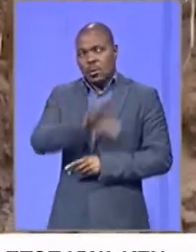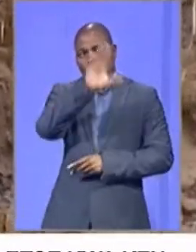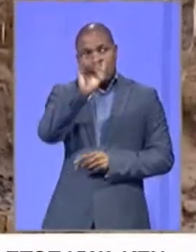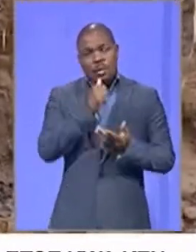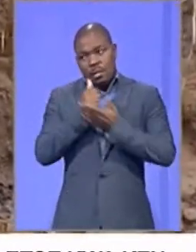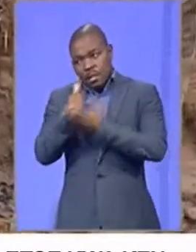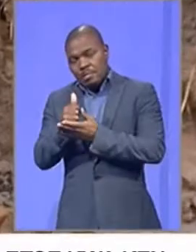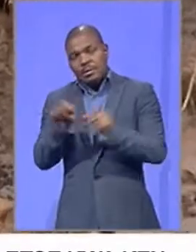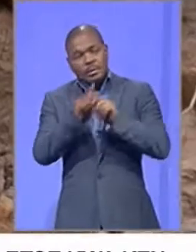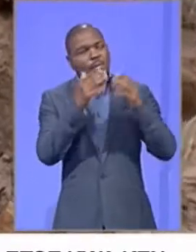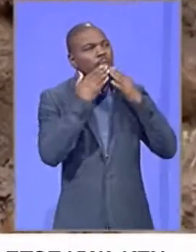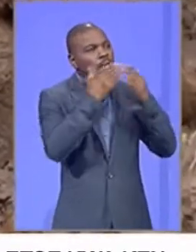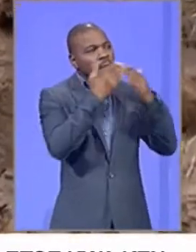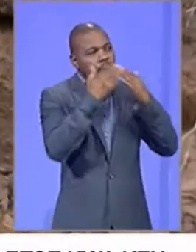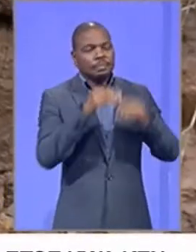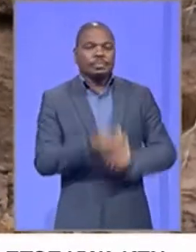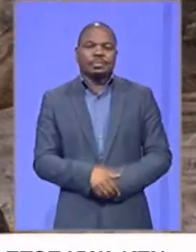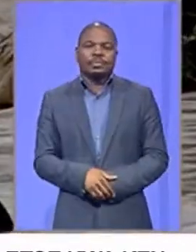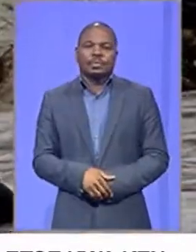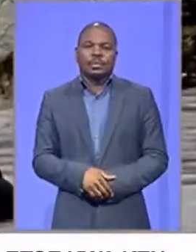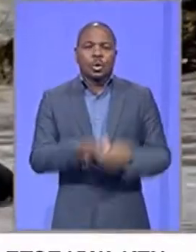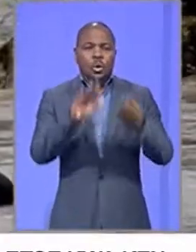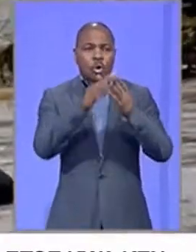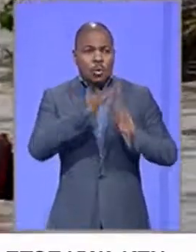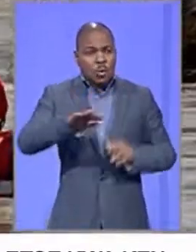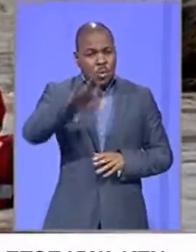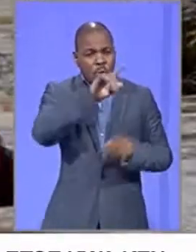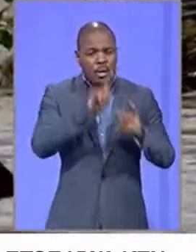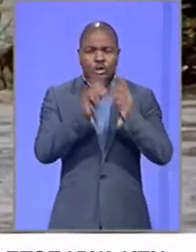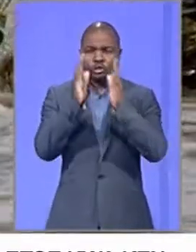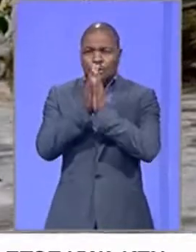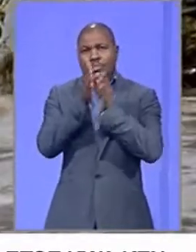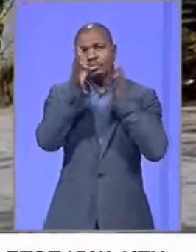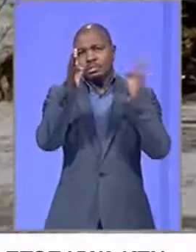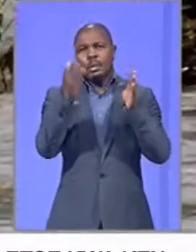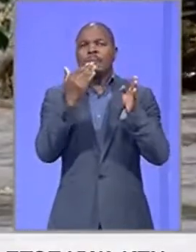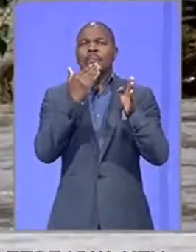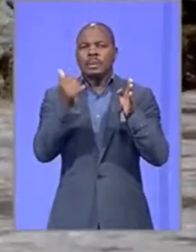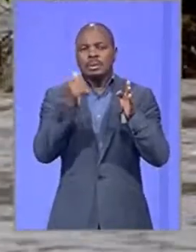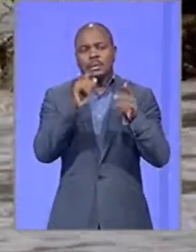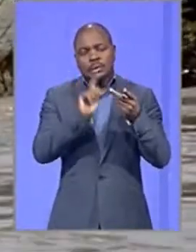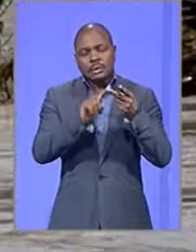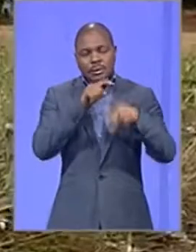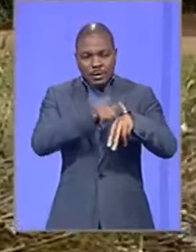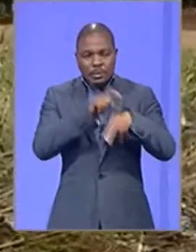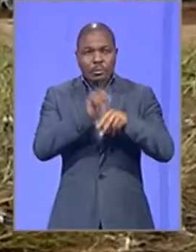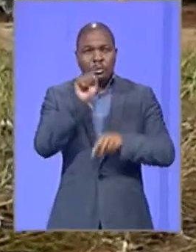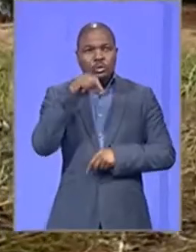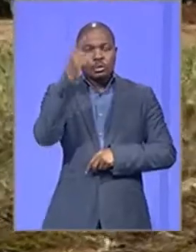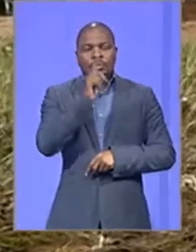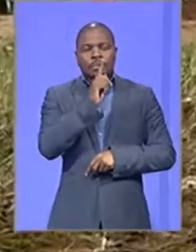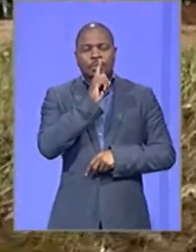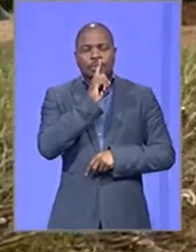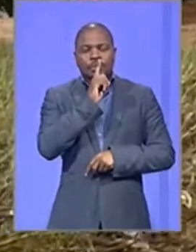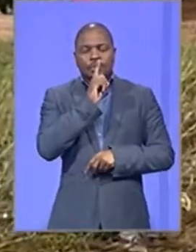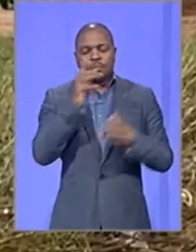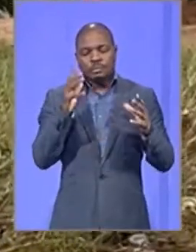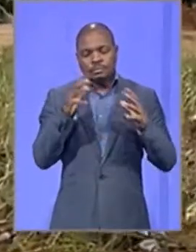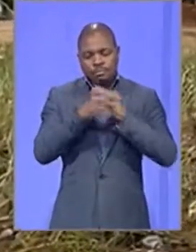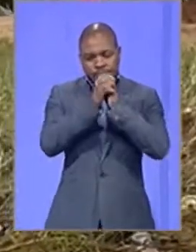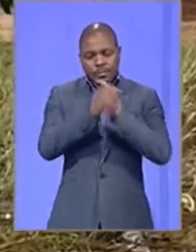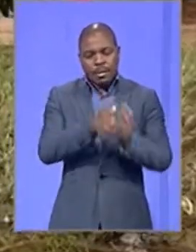ba tsibogetseng matlhotlhapelo a. Baagi botlhe le mekgatlho ya dikereke ba lopiwa go nna le motsotso wa tshisi ba lokamoso ka tshwaragano